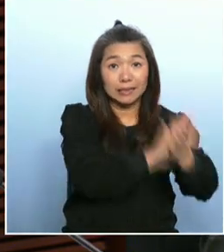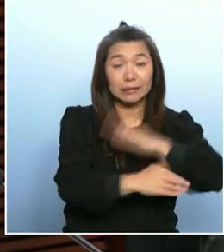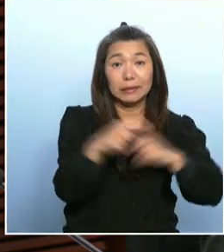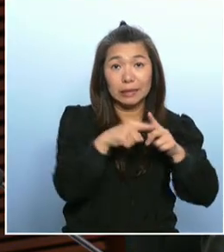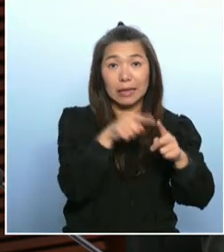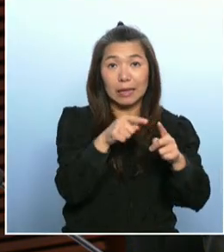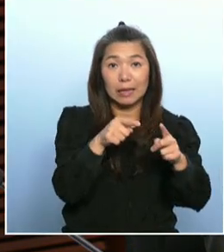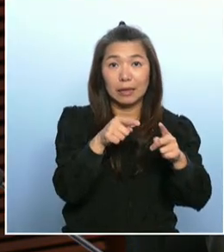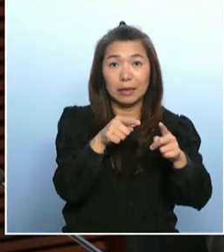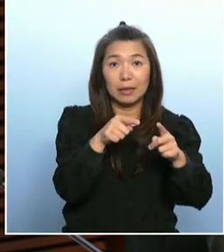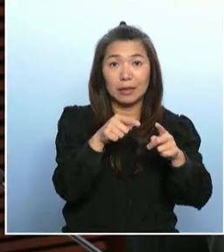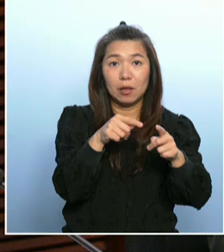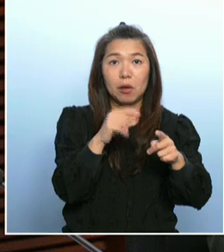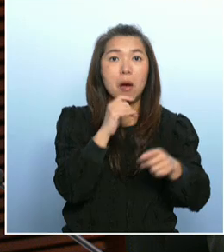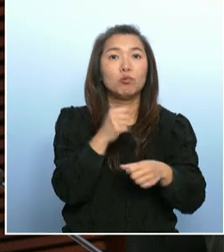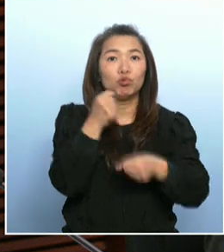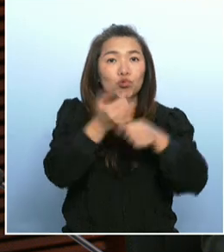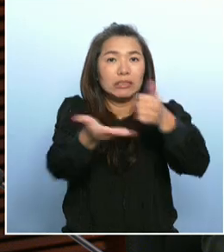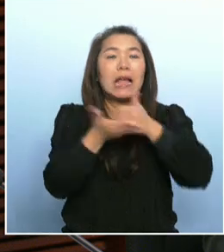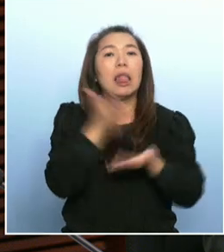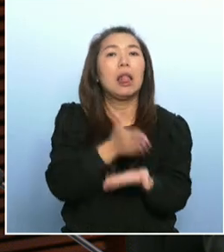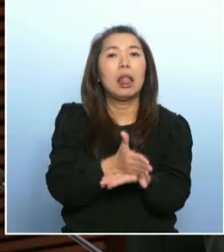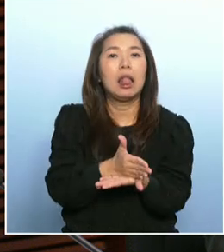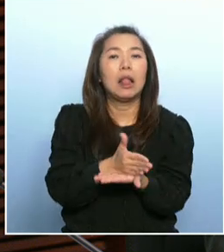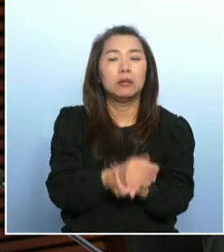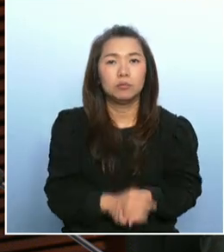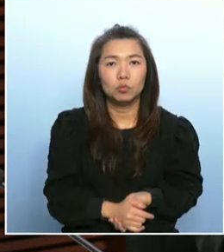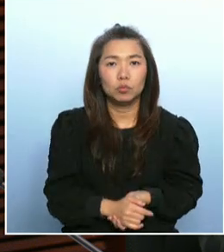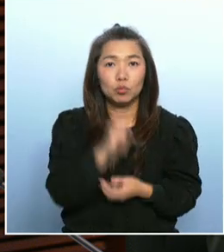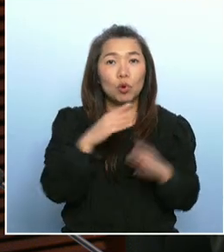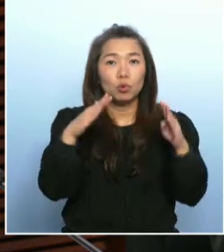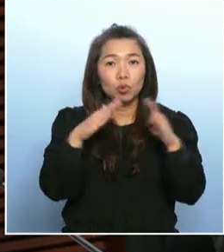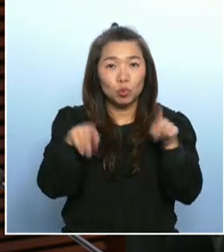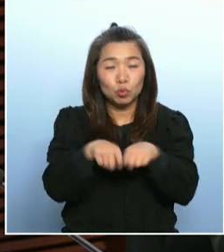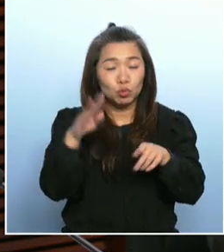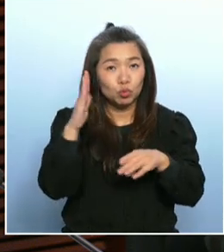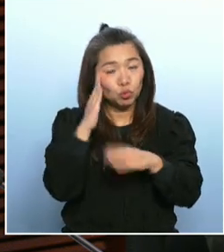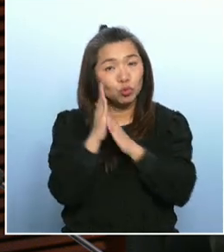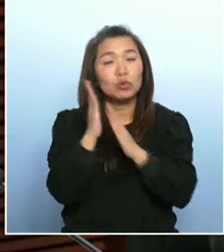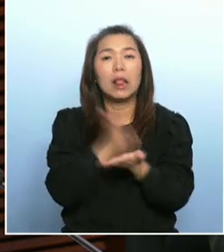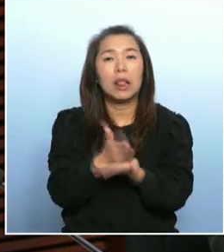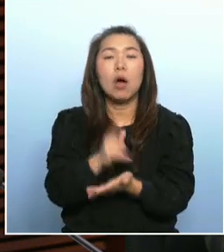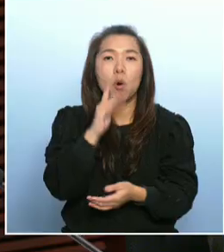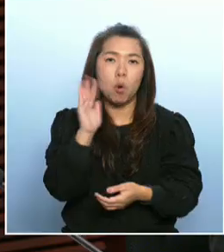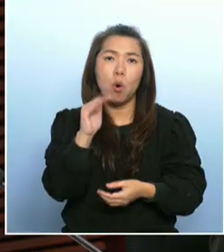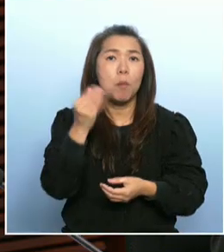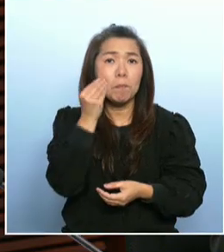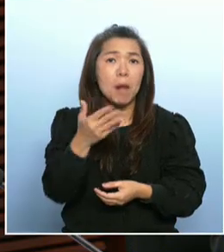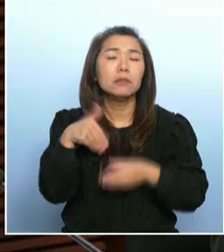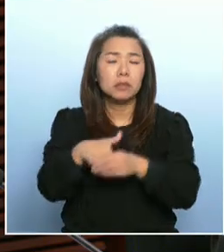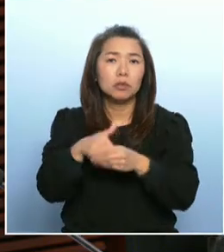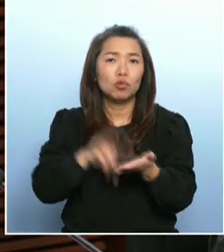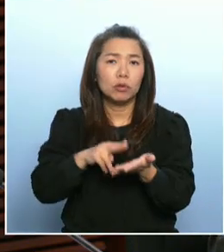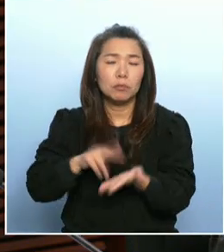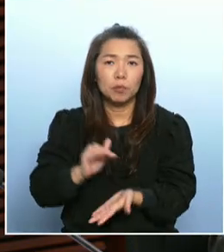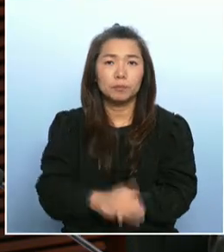that the carers and the PWDs do not have an employer-employment relationship. They live together,